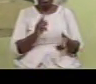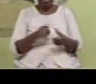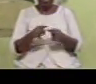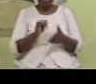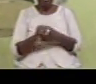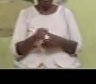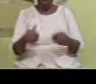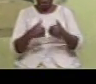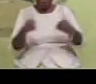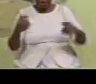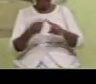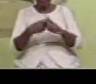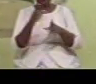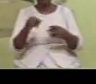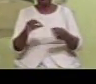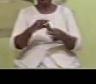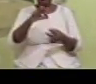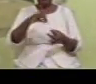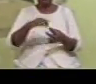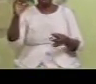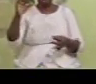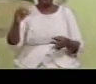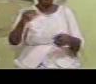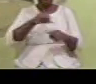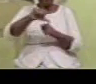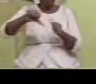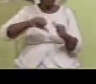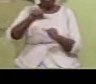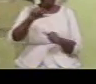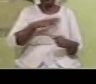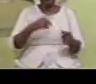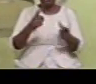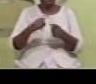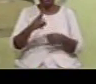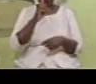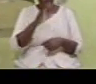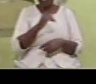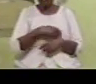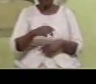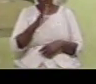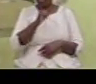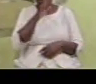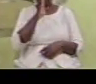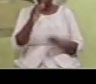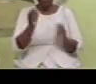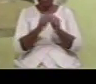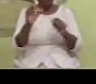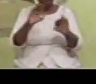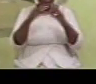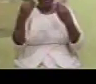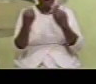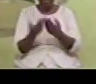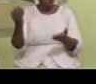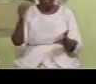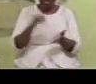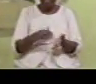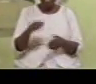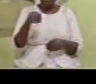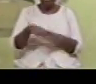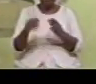covenant people, and in a real sense, he would be without hope and without God in the